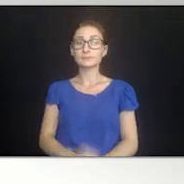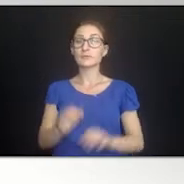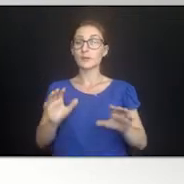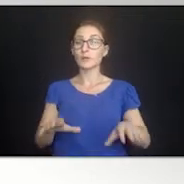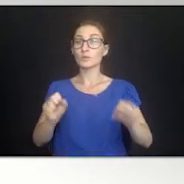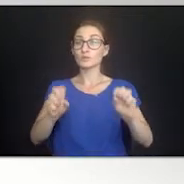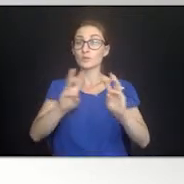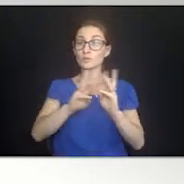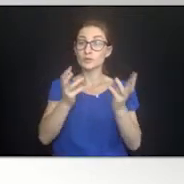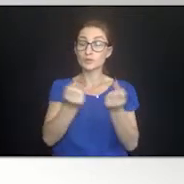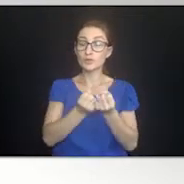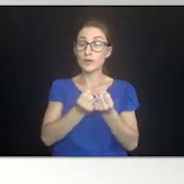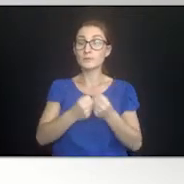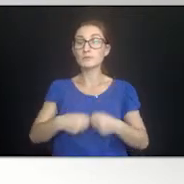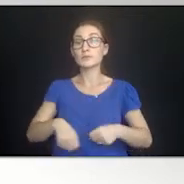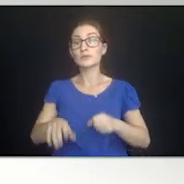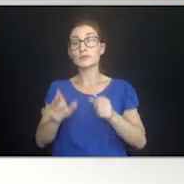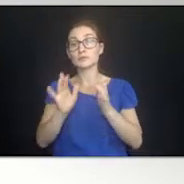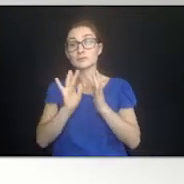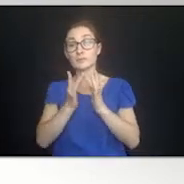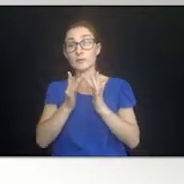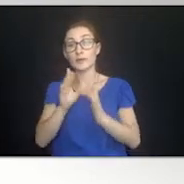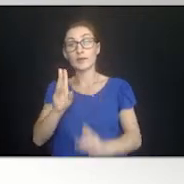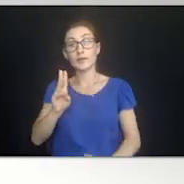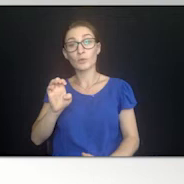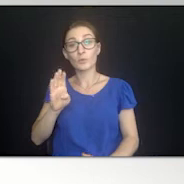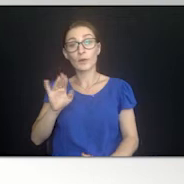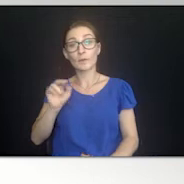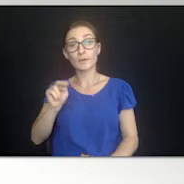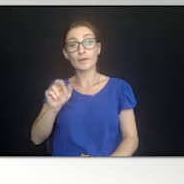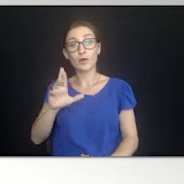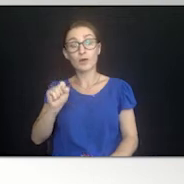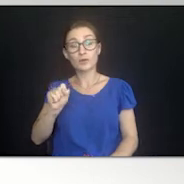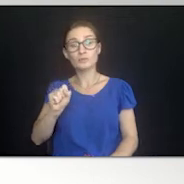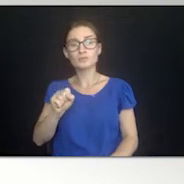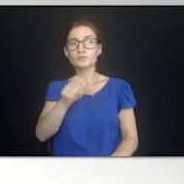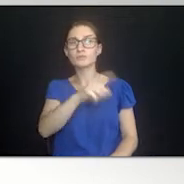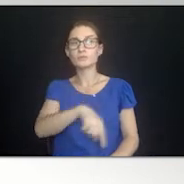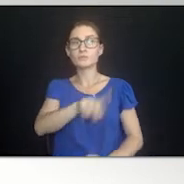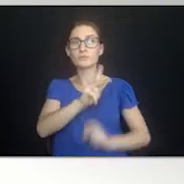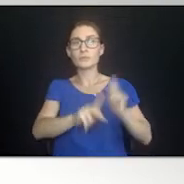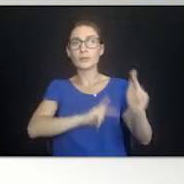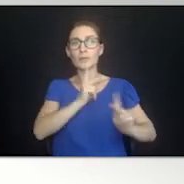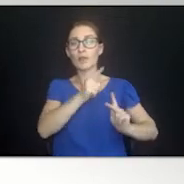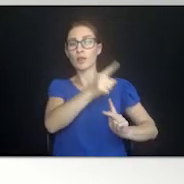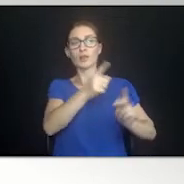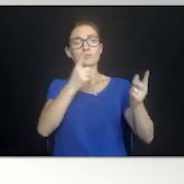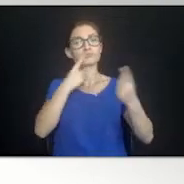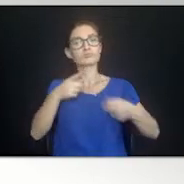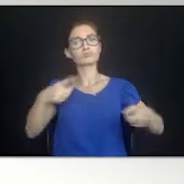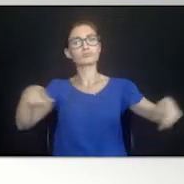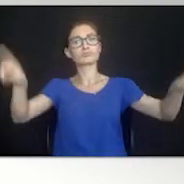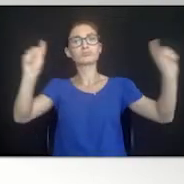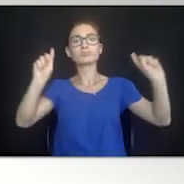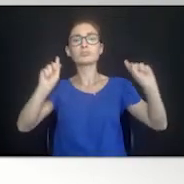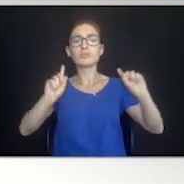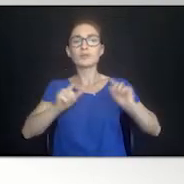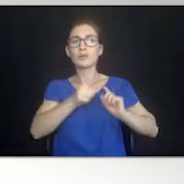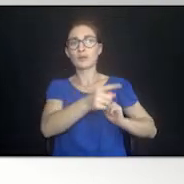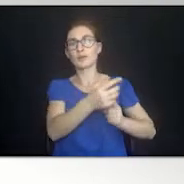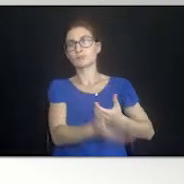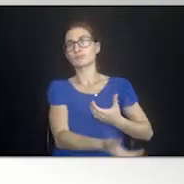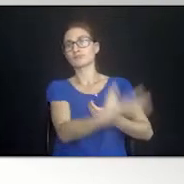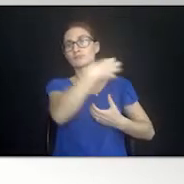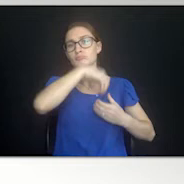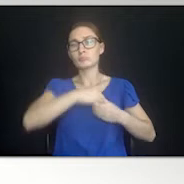They bring workshops and webinars to the platform, and these are people who are highly sought after, who have come on board to